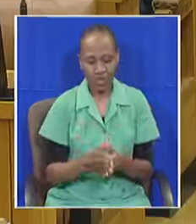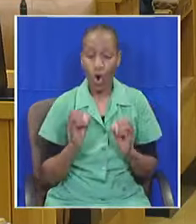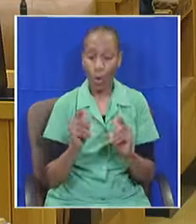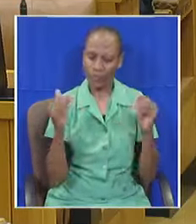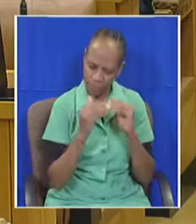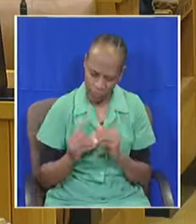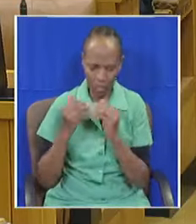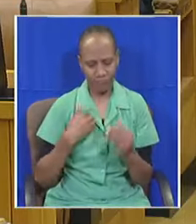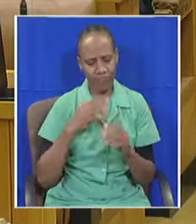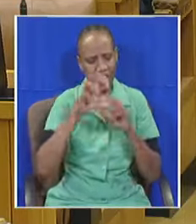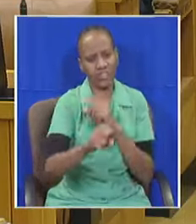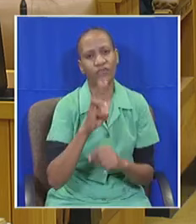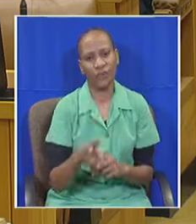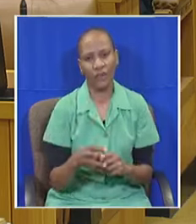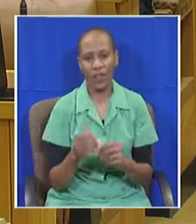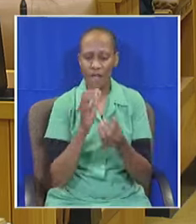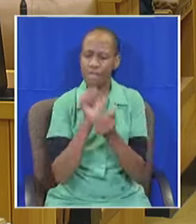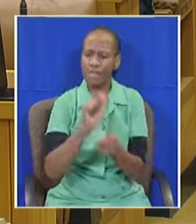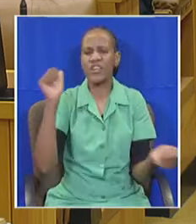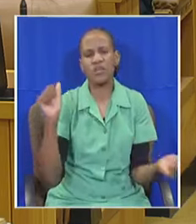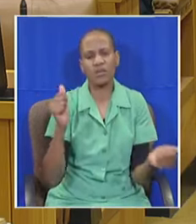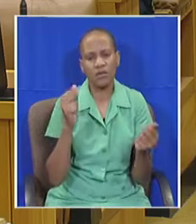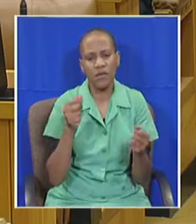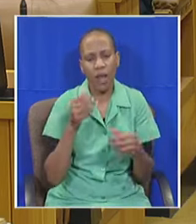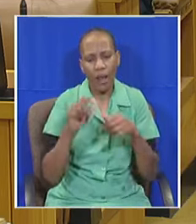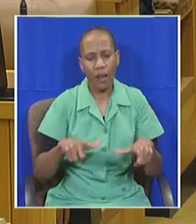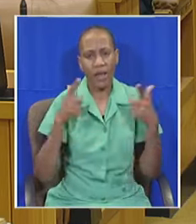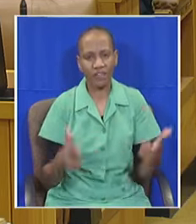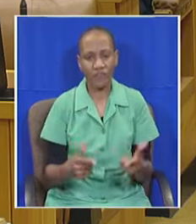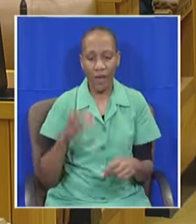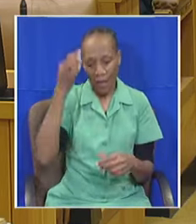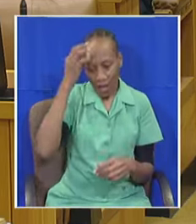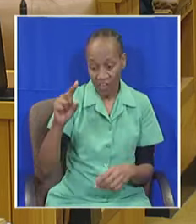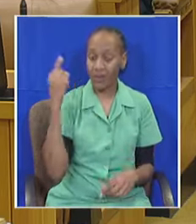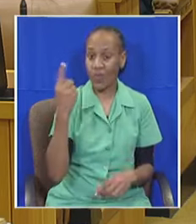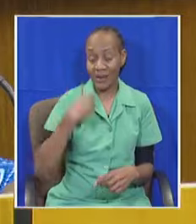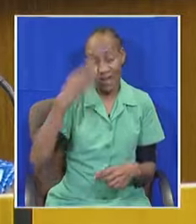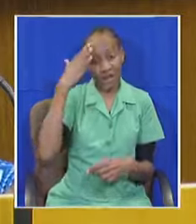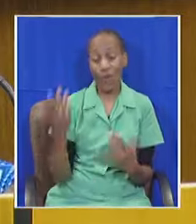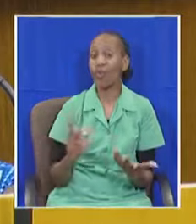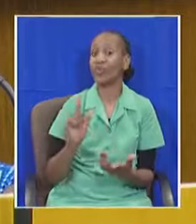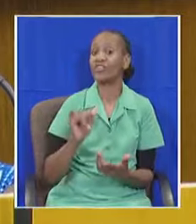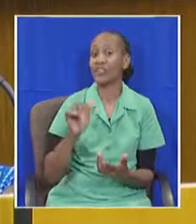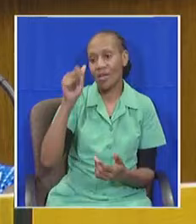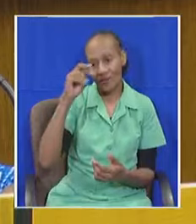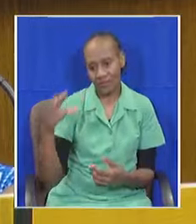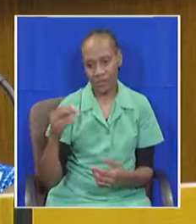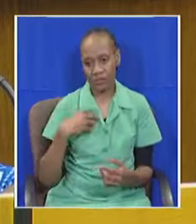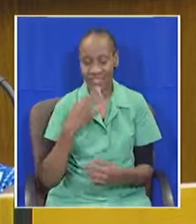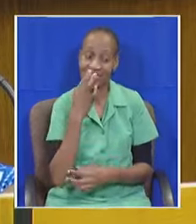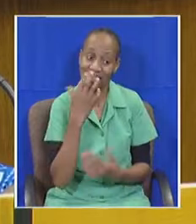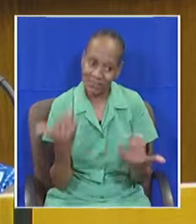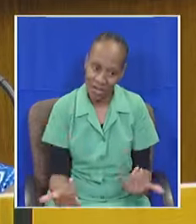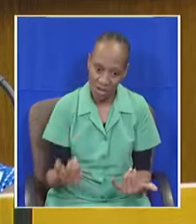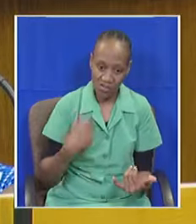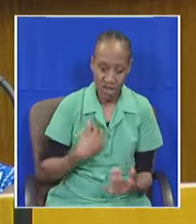opportunities in a free and a fair society. The only government I've experienced is that of the ANC. And I submit to you, We are no